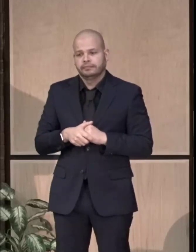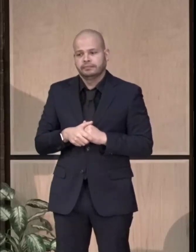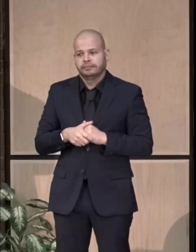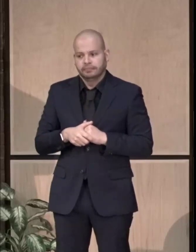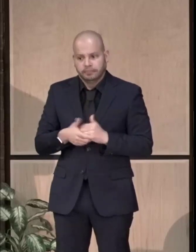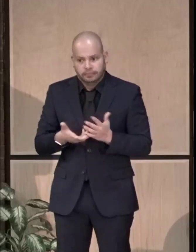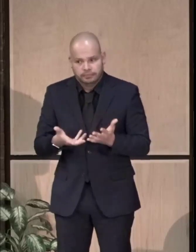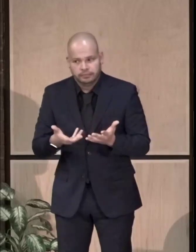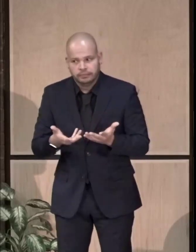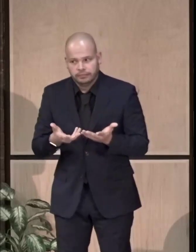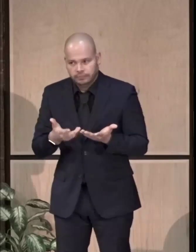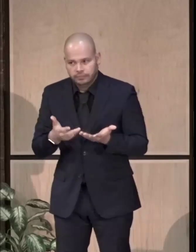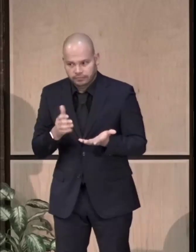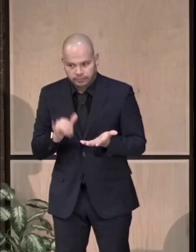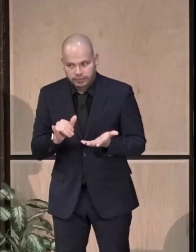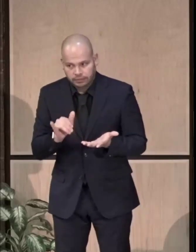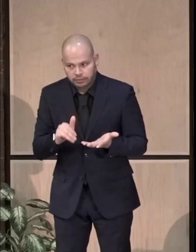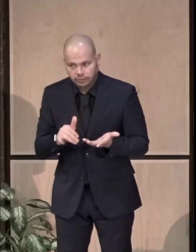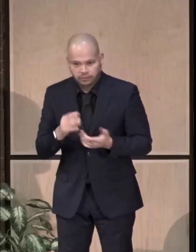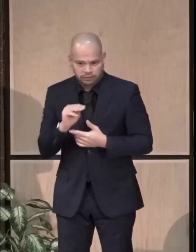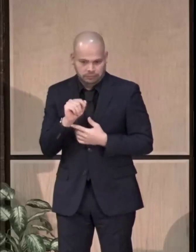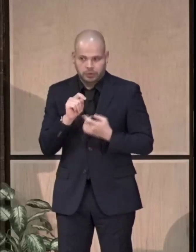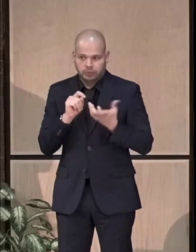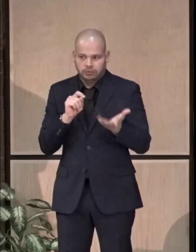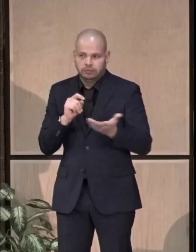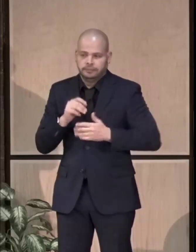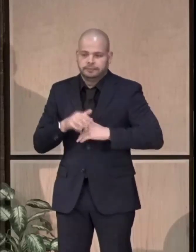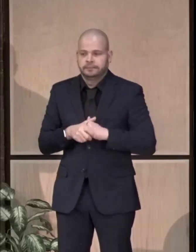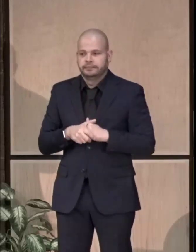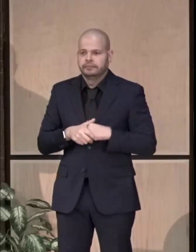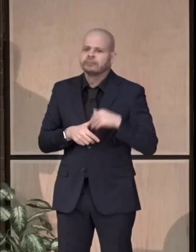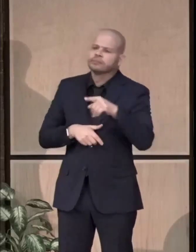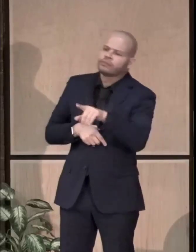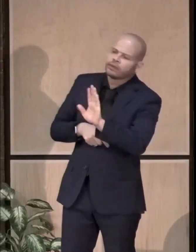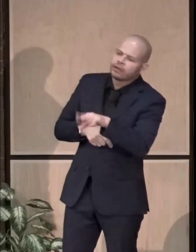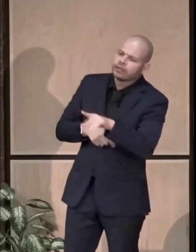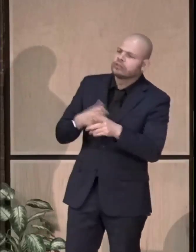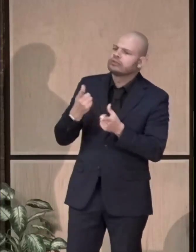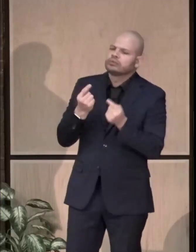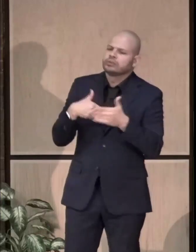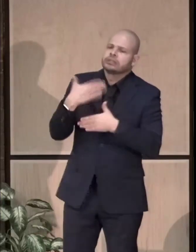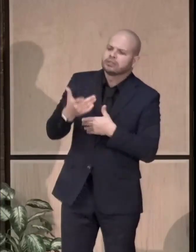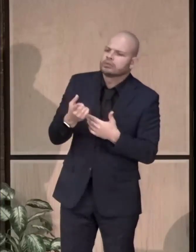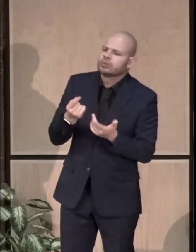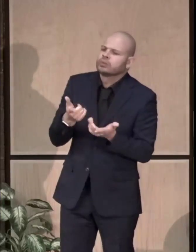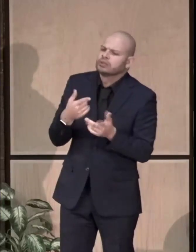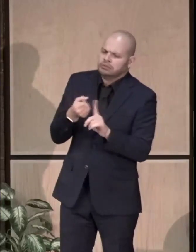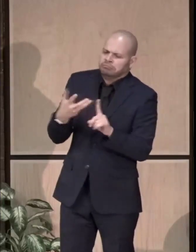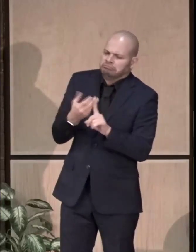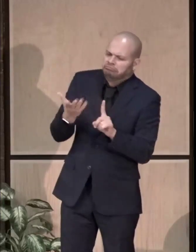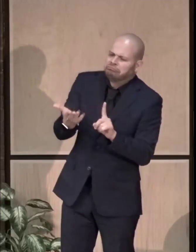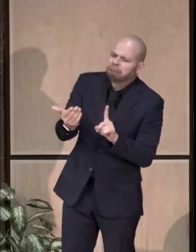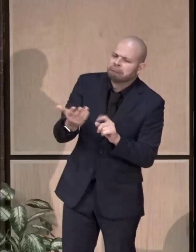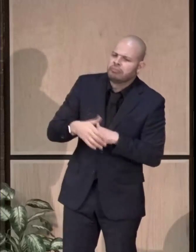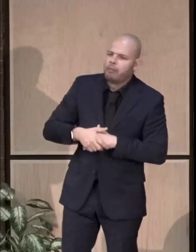That was the conversation I had with First Sergeant Moat. And when you say figuring out the next steps, what do you mean? Just what to do with this